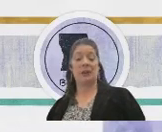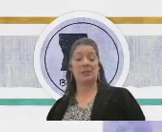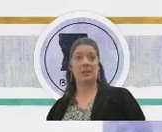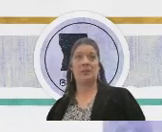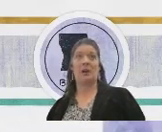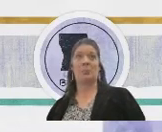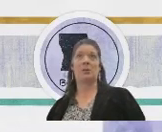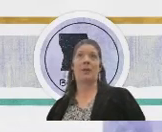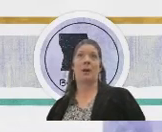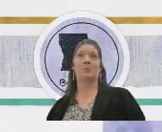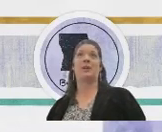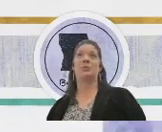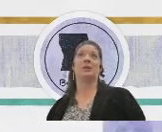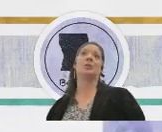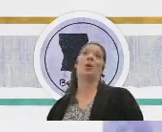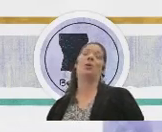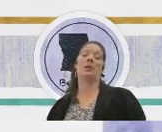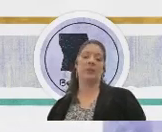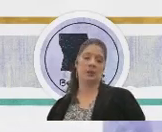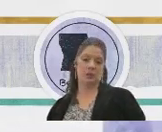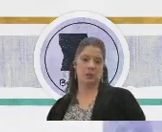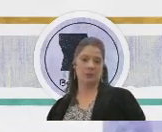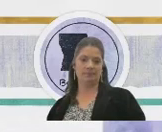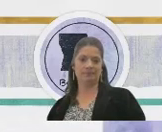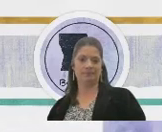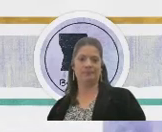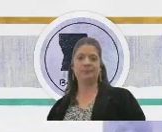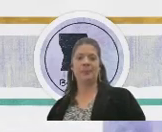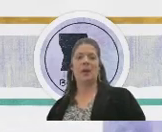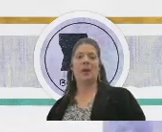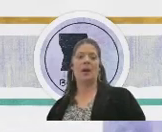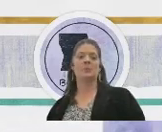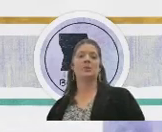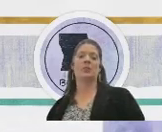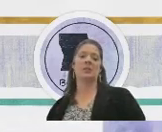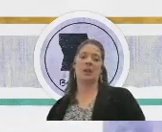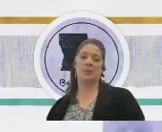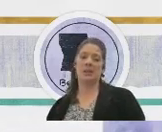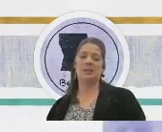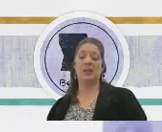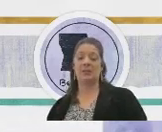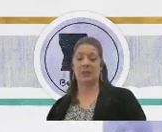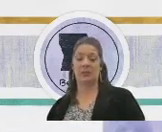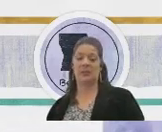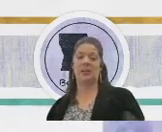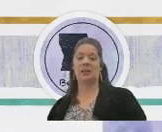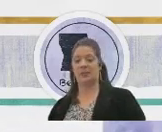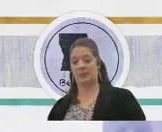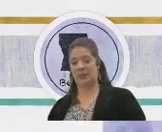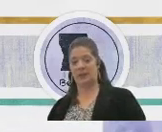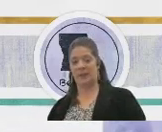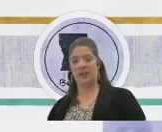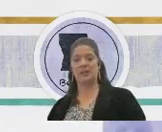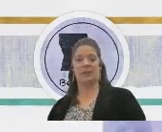most effective option and the option that addressed all of the issues. So it's an update to 1715